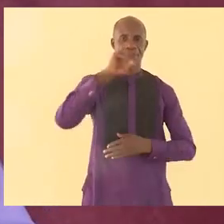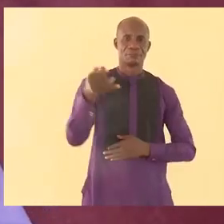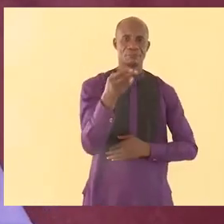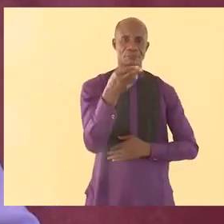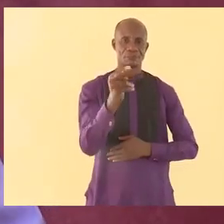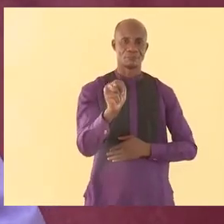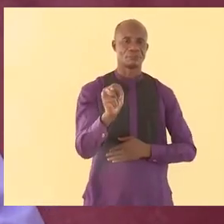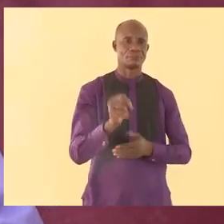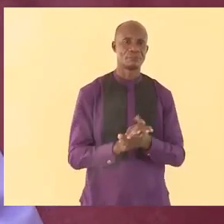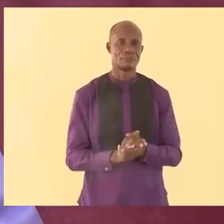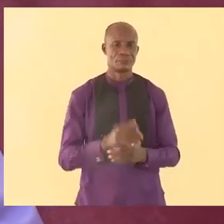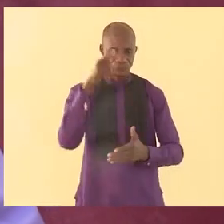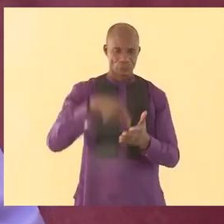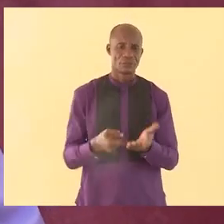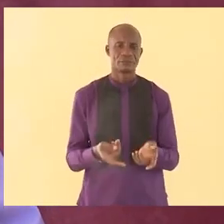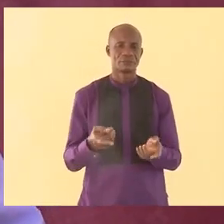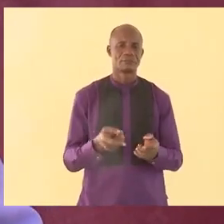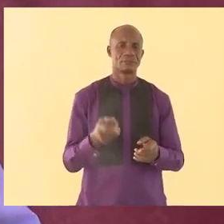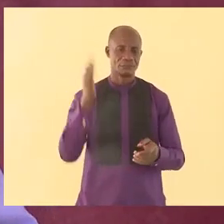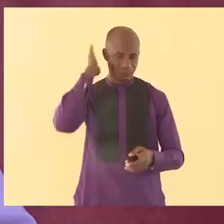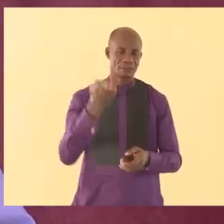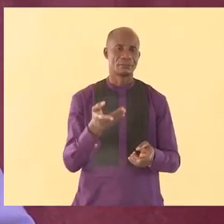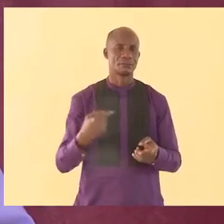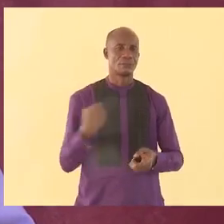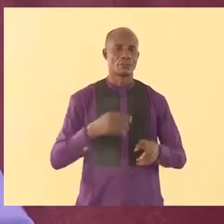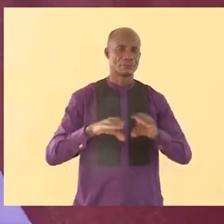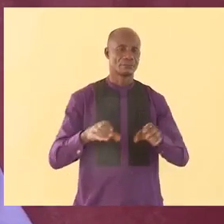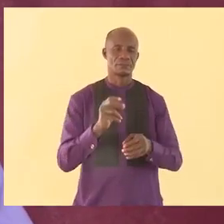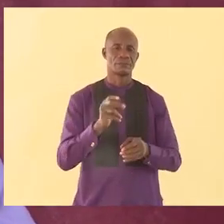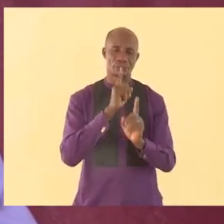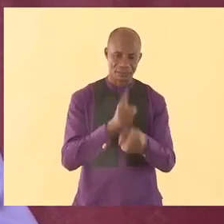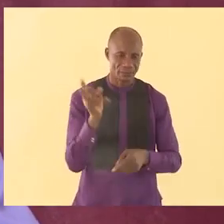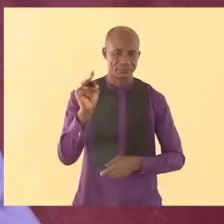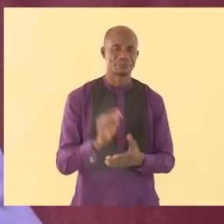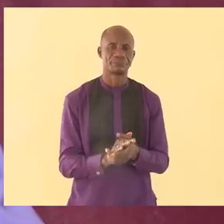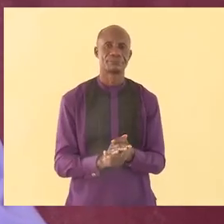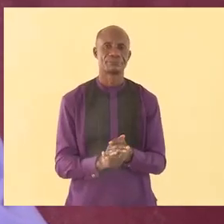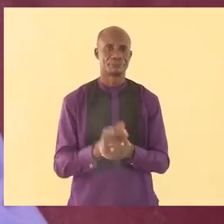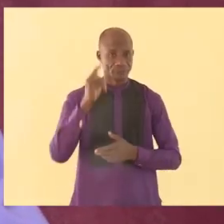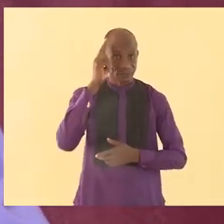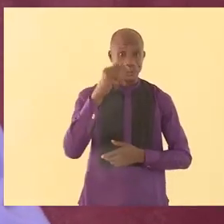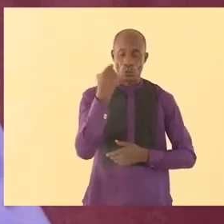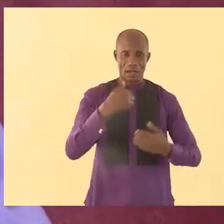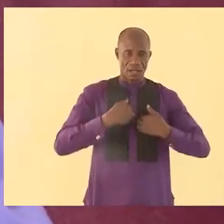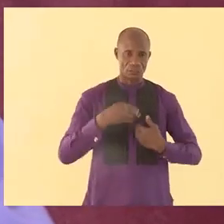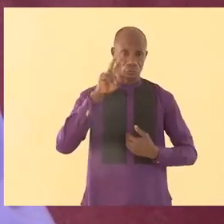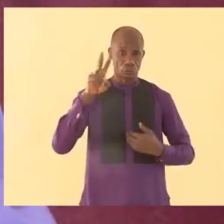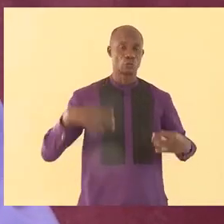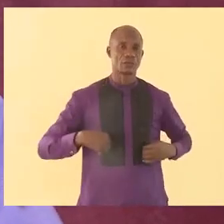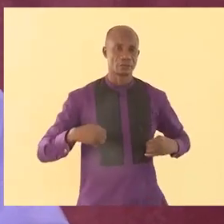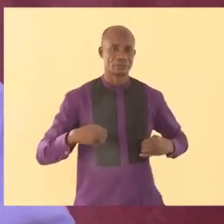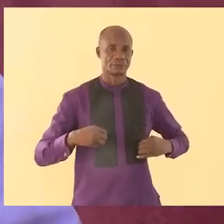John, "What then shall we do?" And he answered them, "He who has two